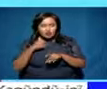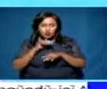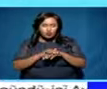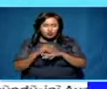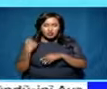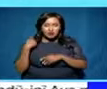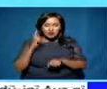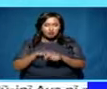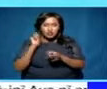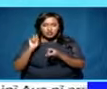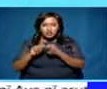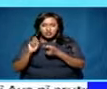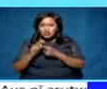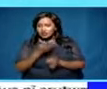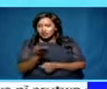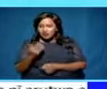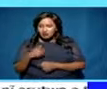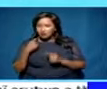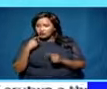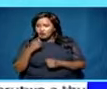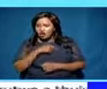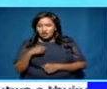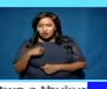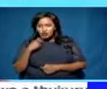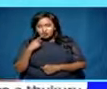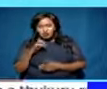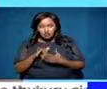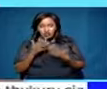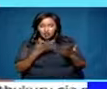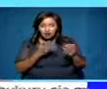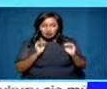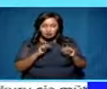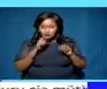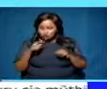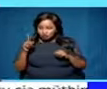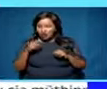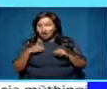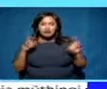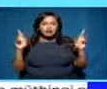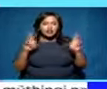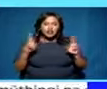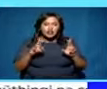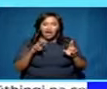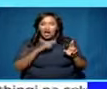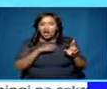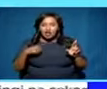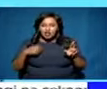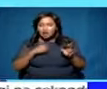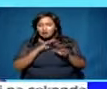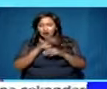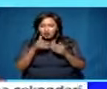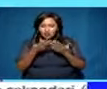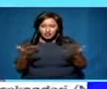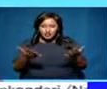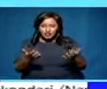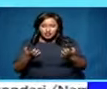terms of the tests available. And so in that regard, we are hopeful that at least there we can put a tick, that we are prepared. We do have the requisite, should I say,